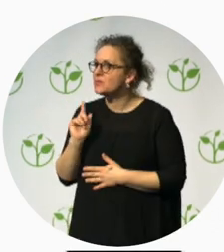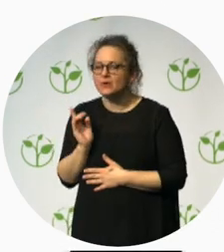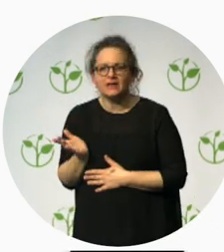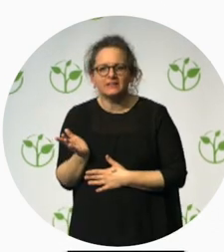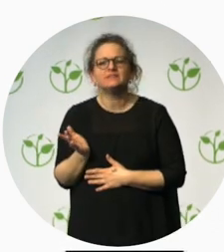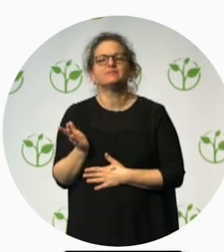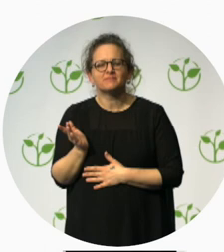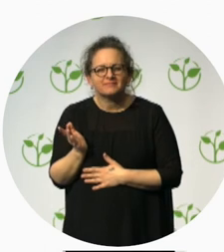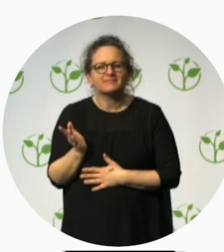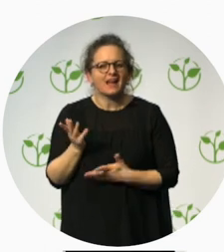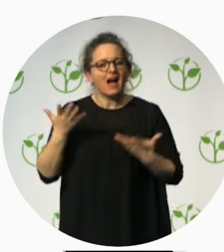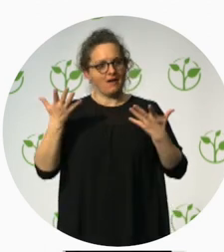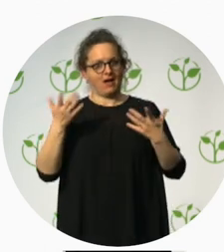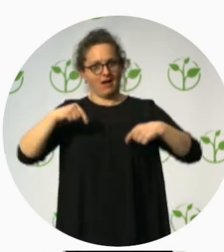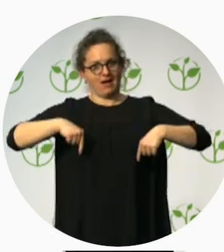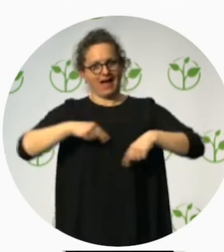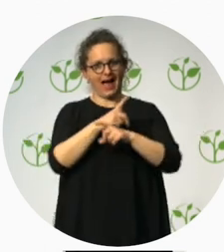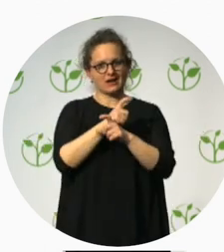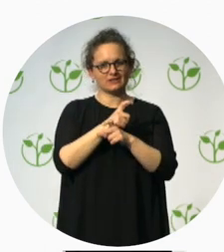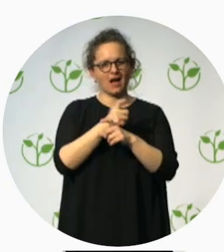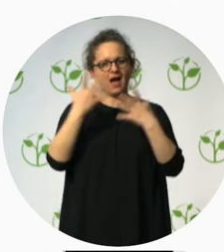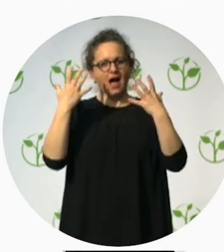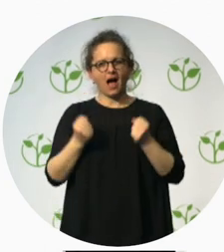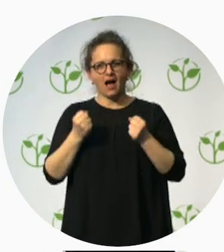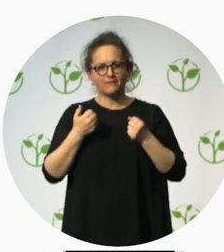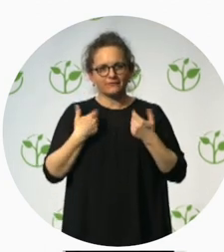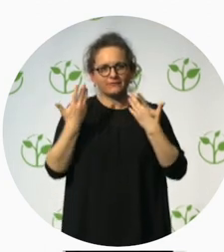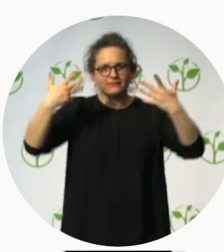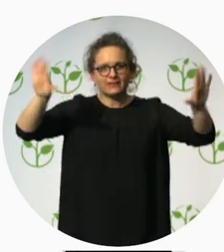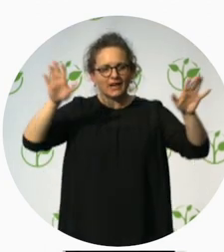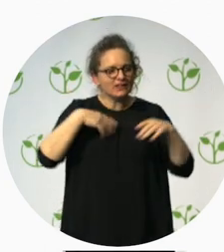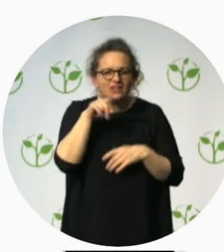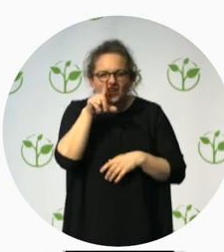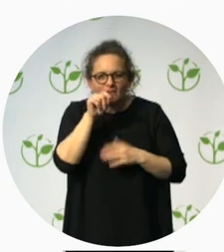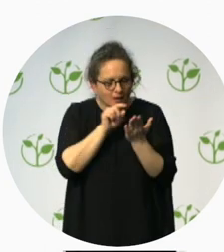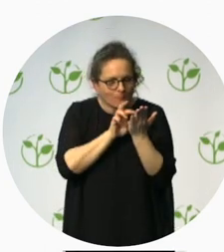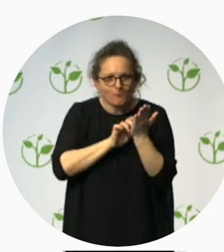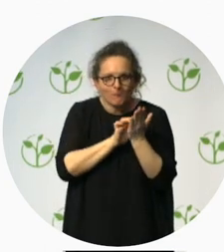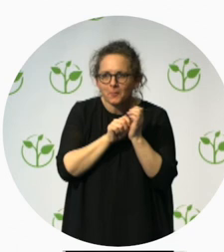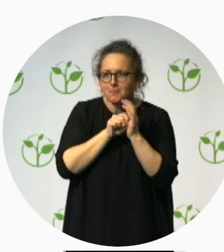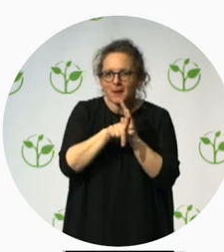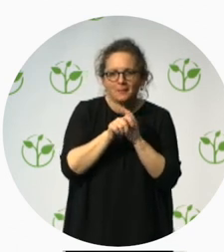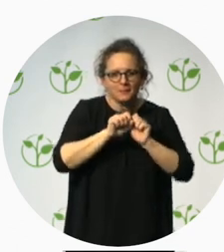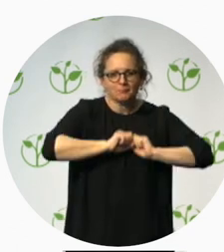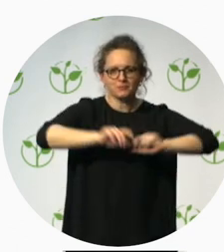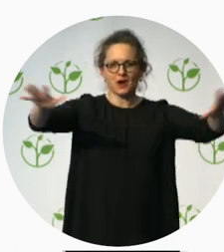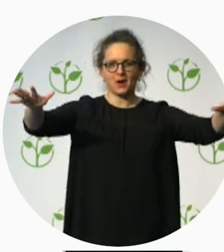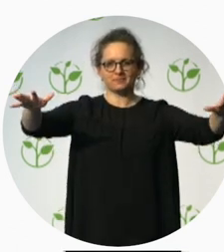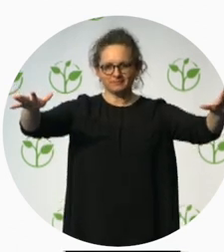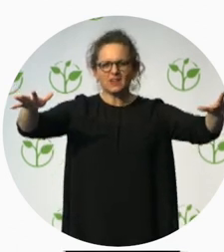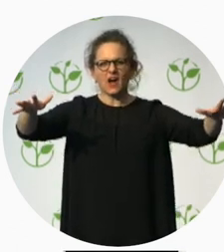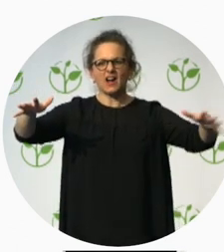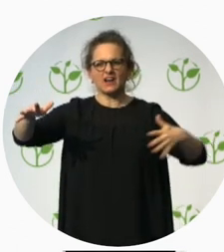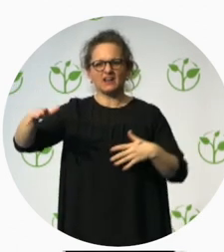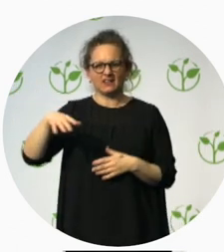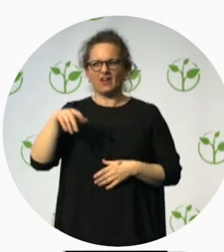fourth on Twitter behind Trump. Now, seriously, 2 hours ago, we were trending number